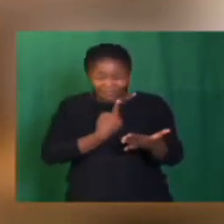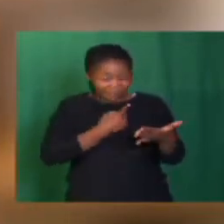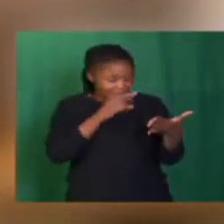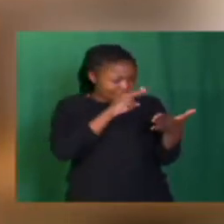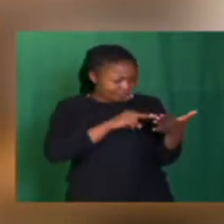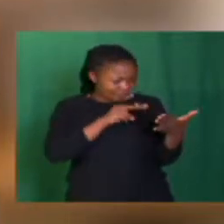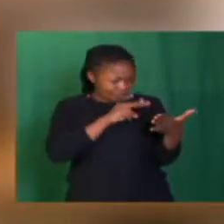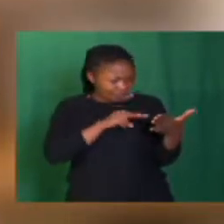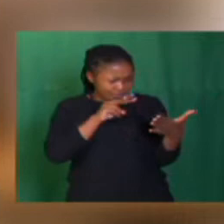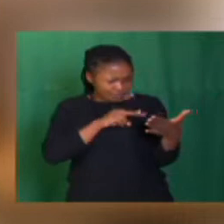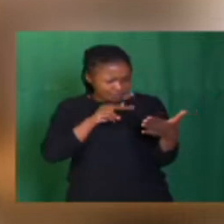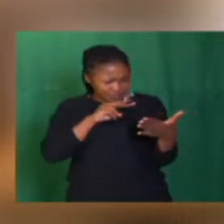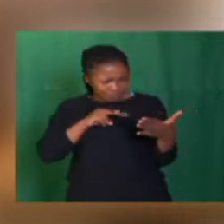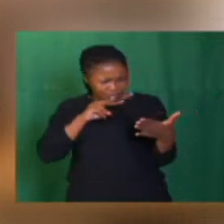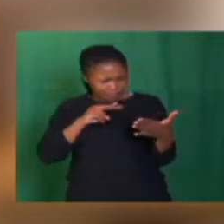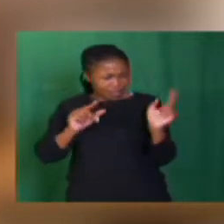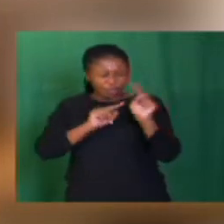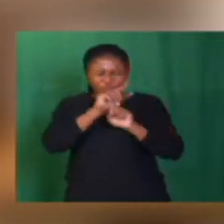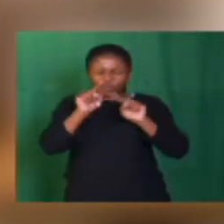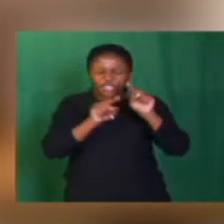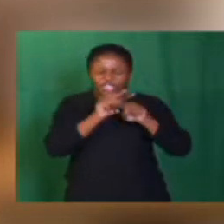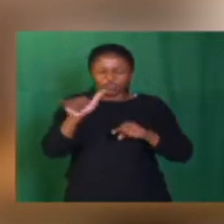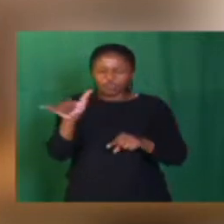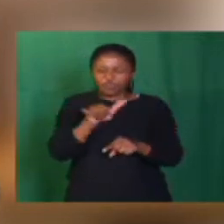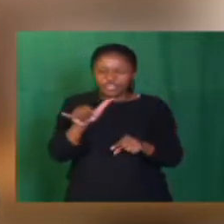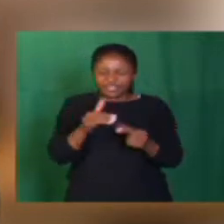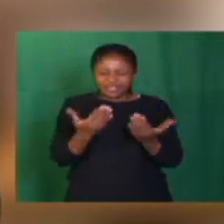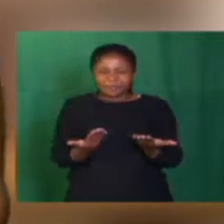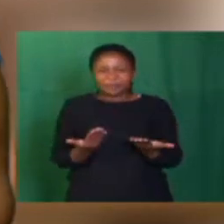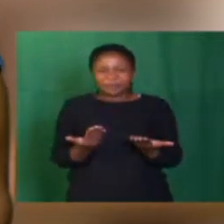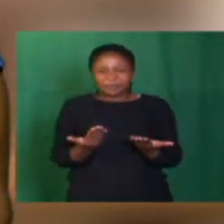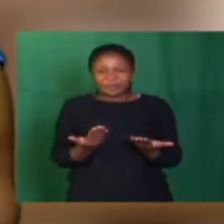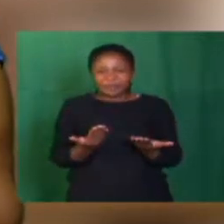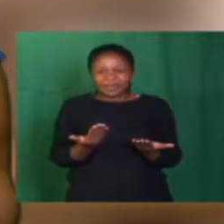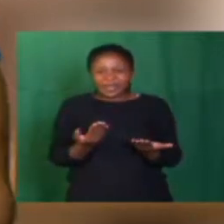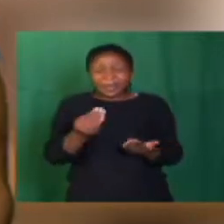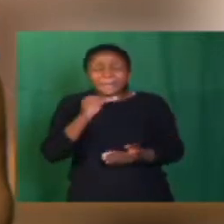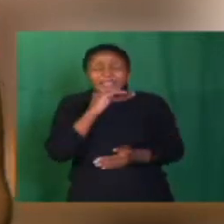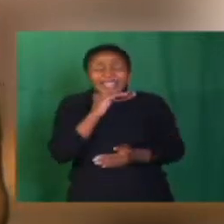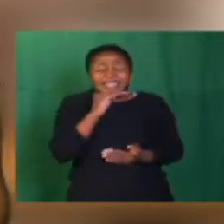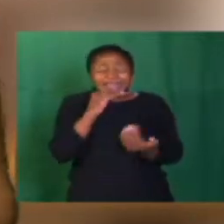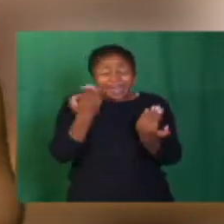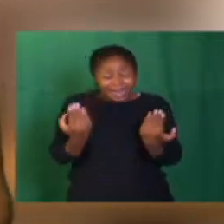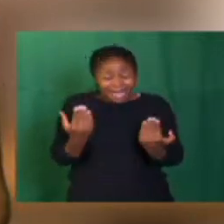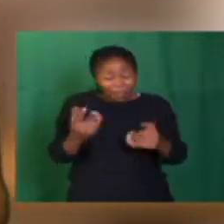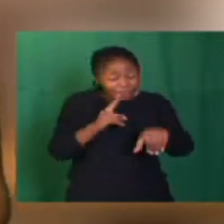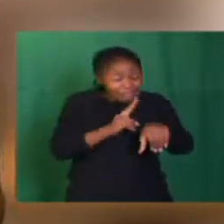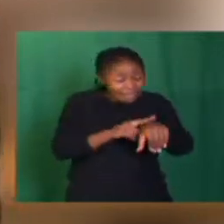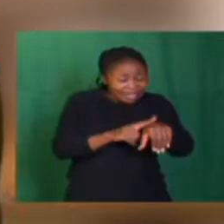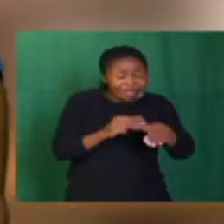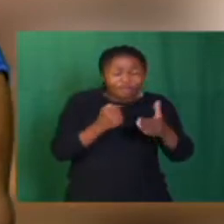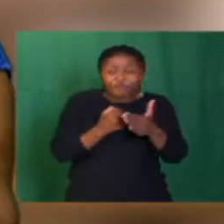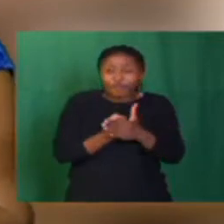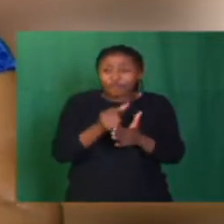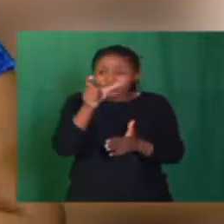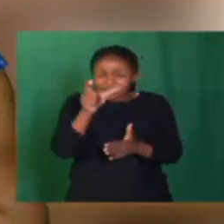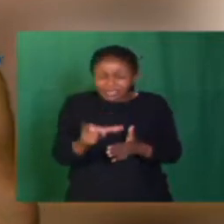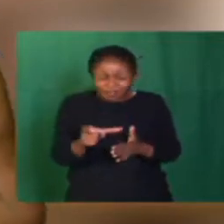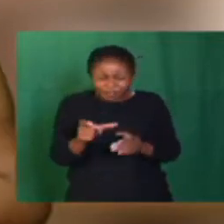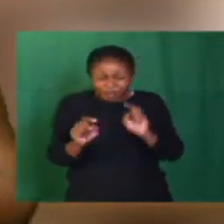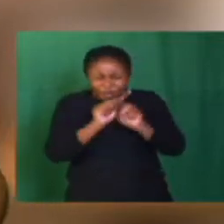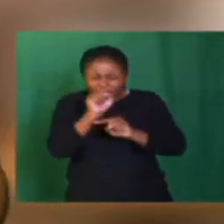as you go through the card, it is the time where you are actually going to be asking your examiner or your teacher questions. What does this